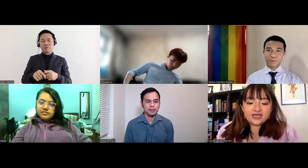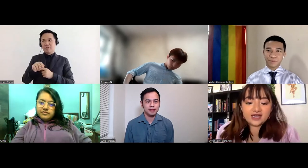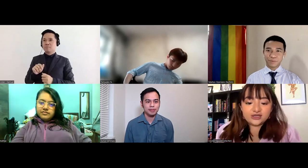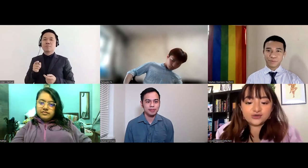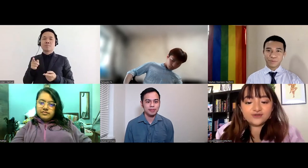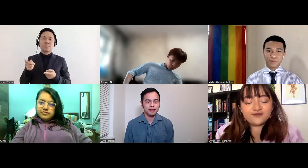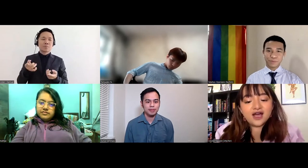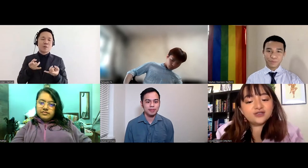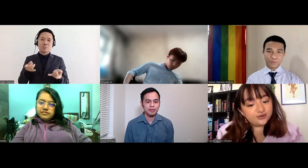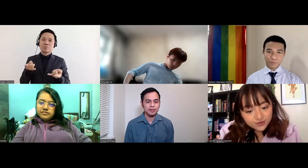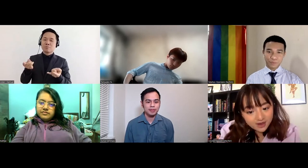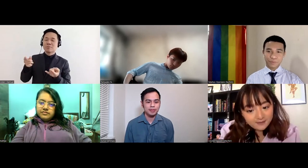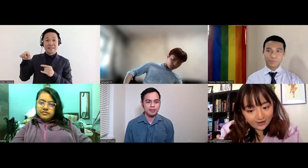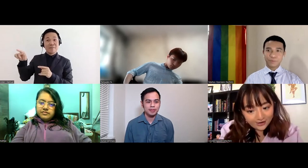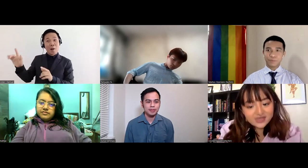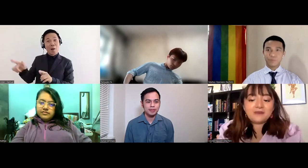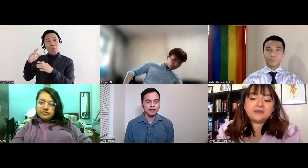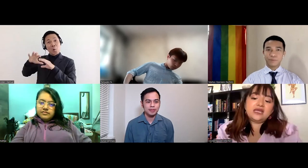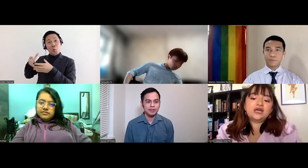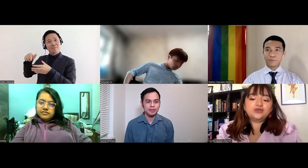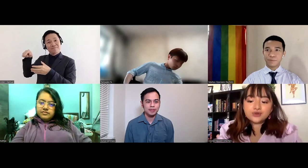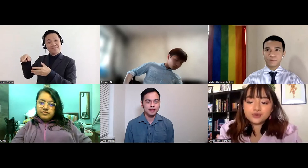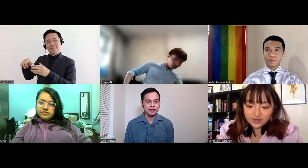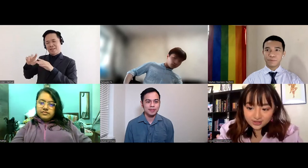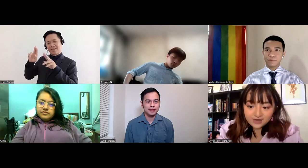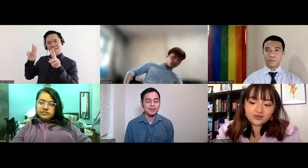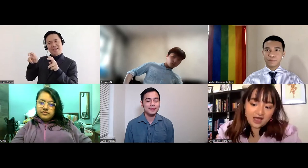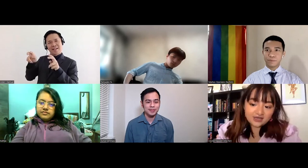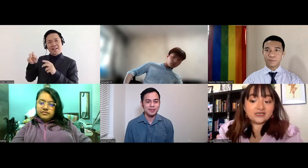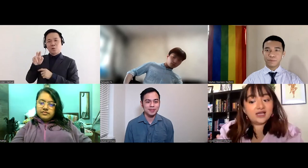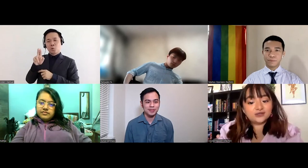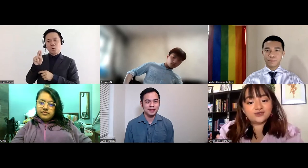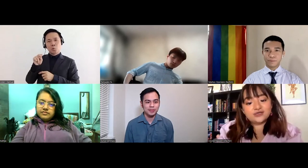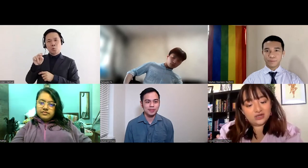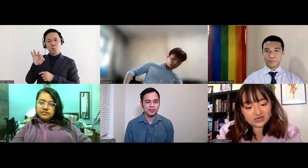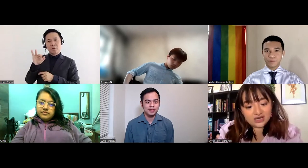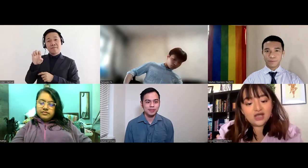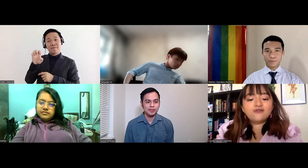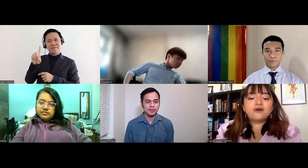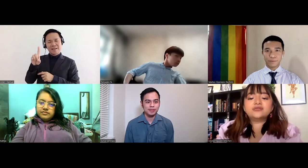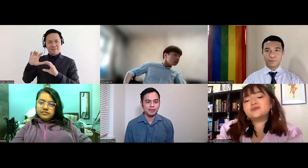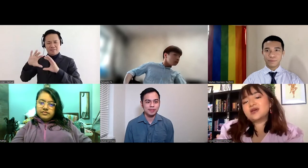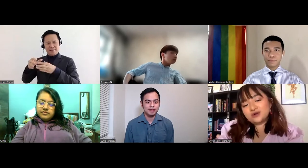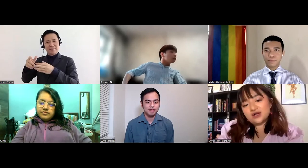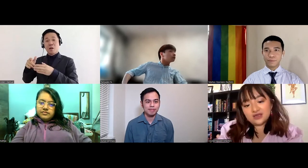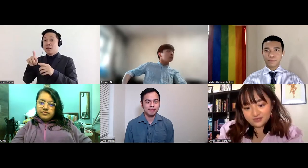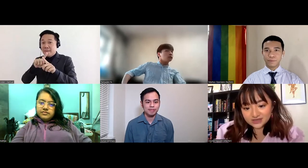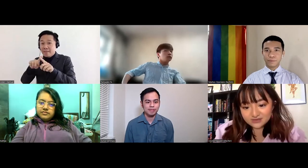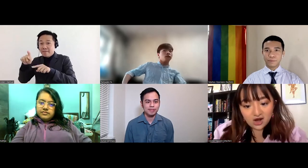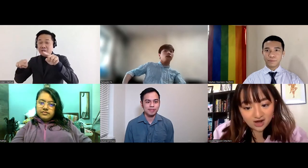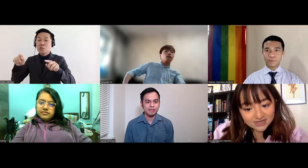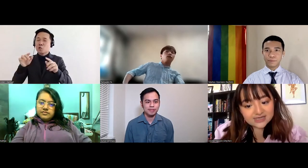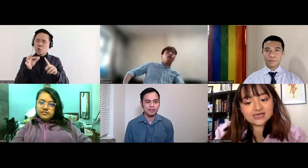a unified youth pair, meaning a youth with and without intellectual disability from the Special